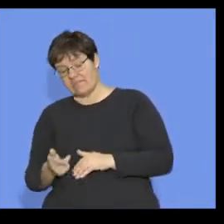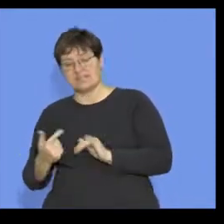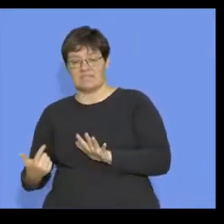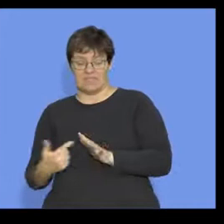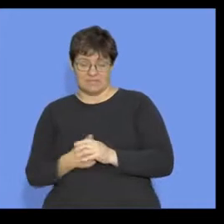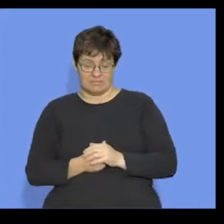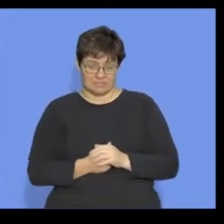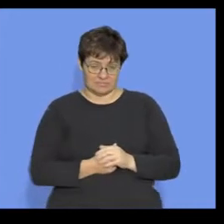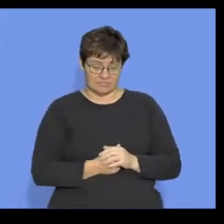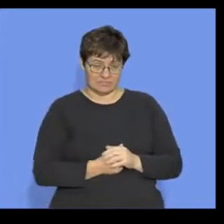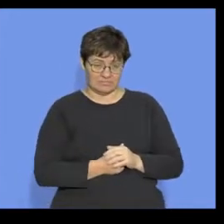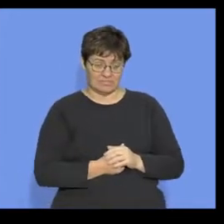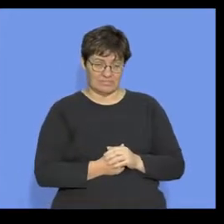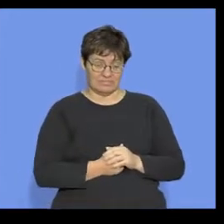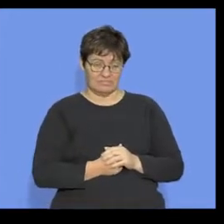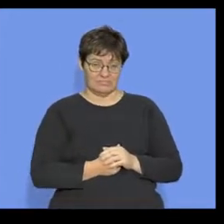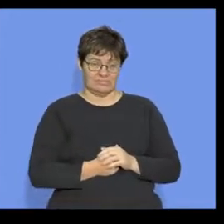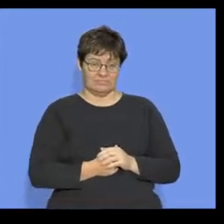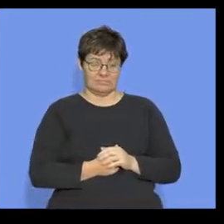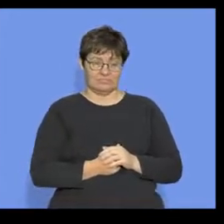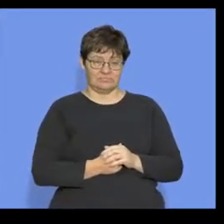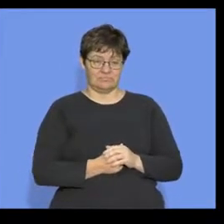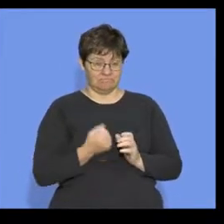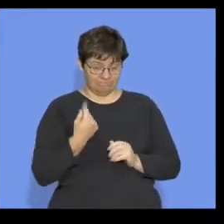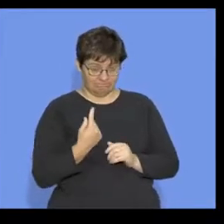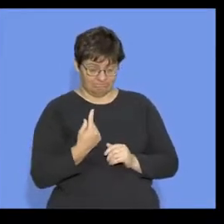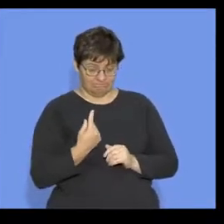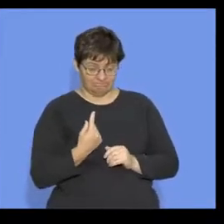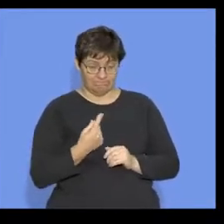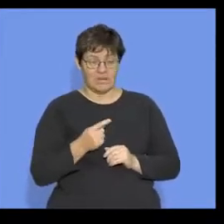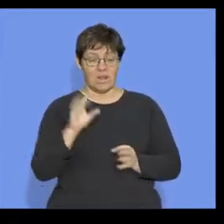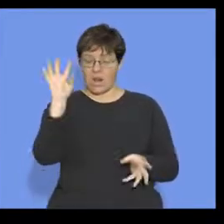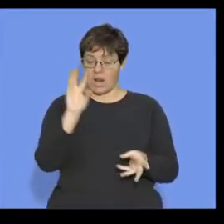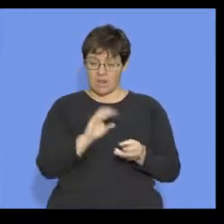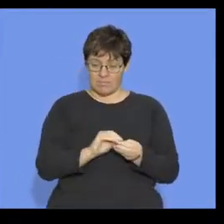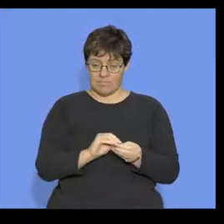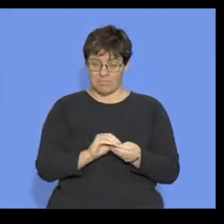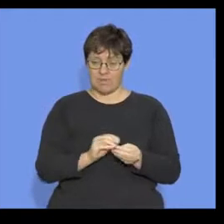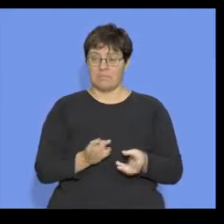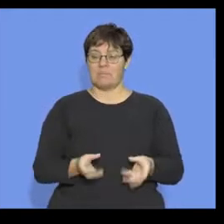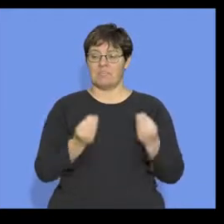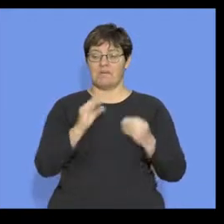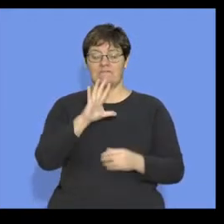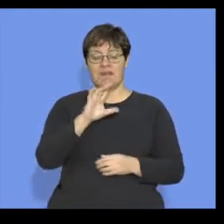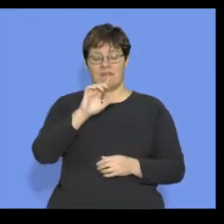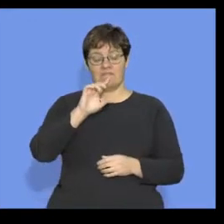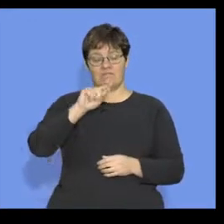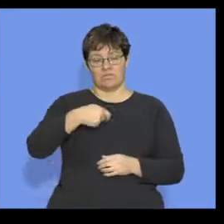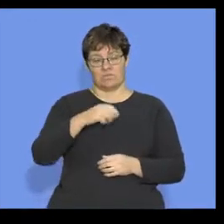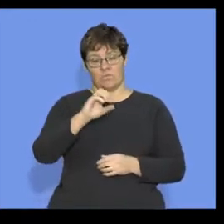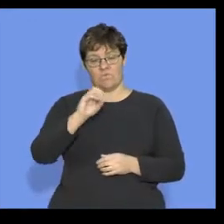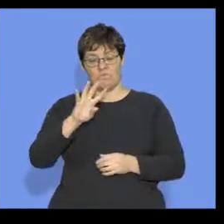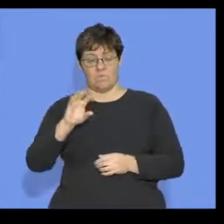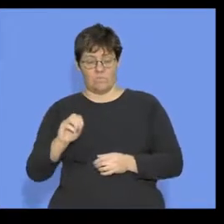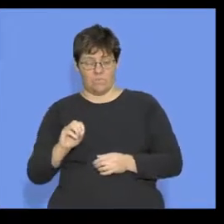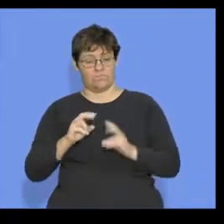Then we have 7 to choose from because we already used 3. Are we together? And if you multiply, that's what we get. Okay.